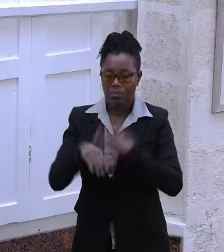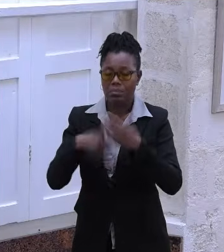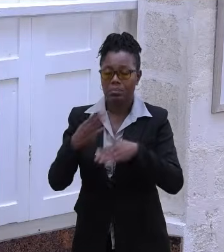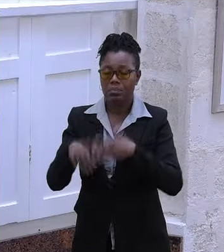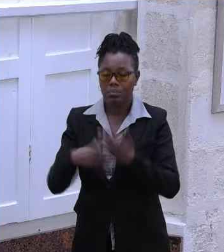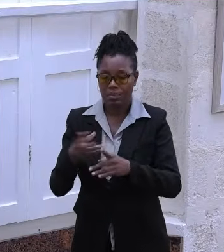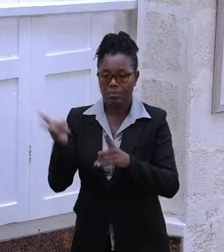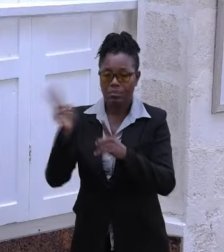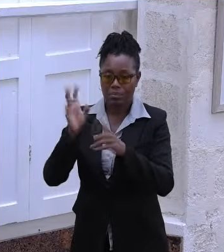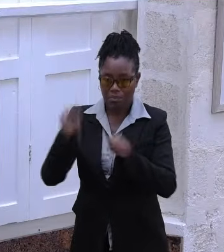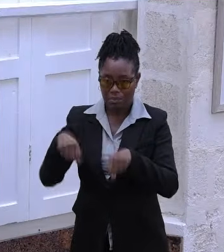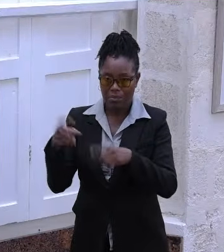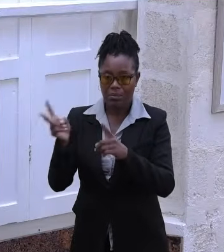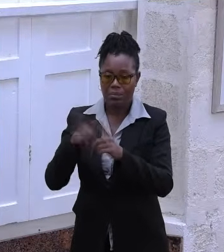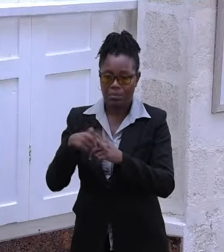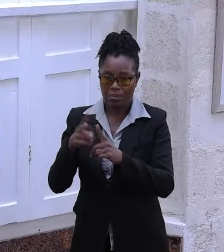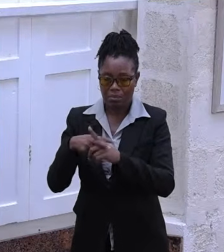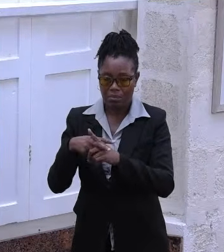application.